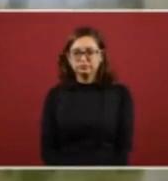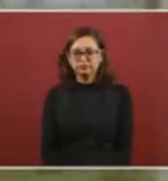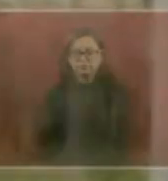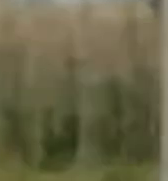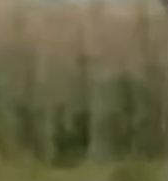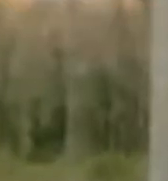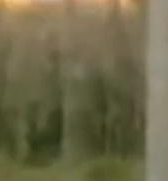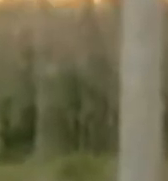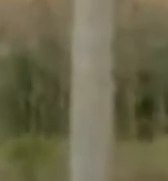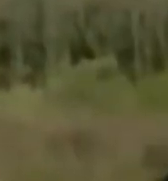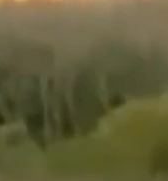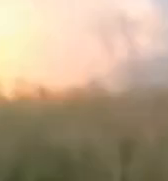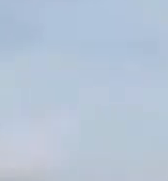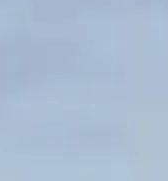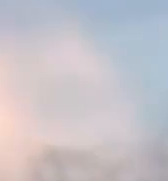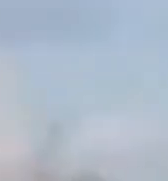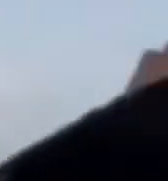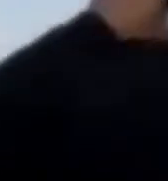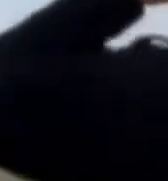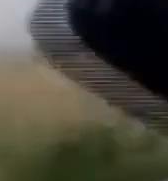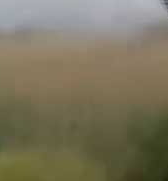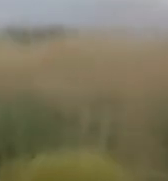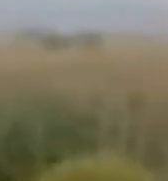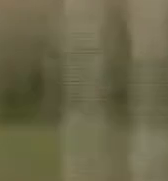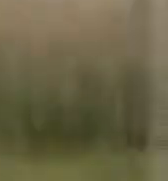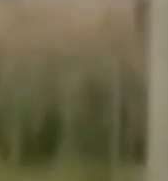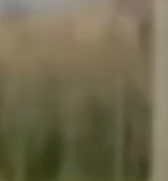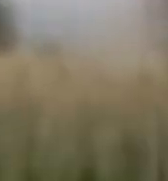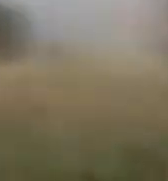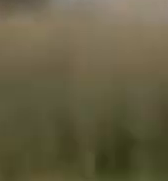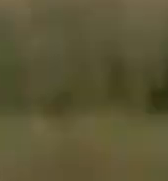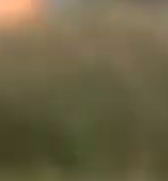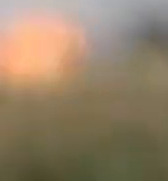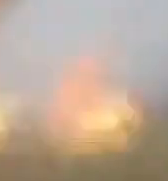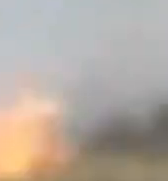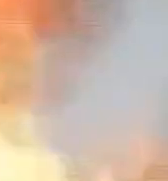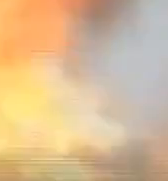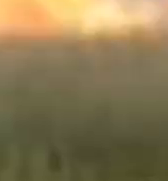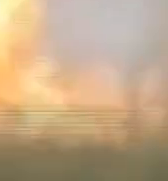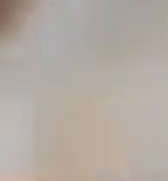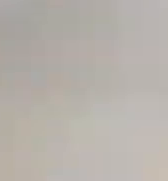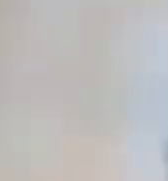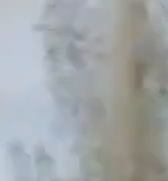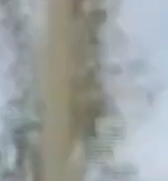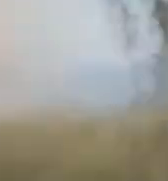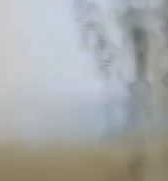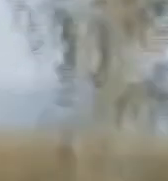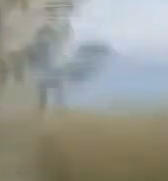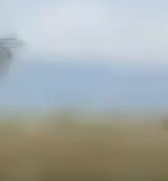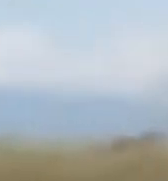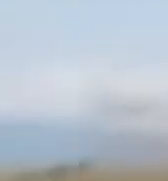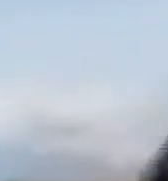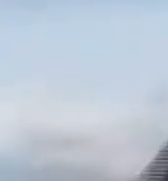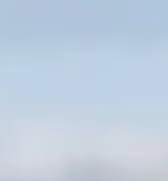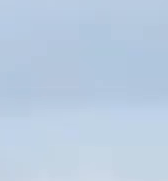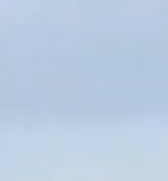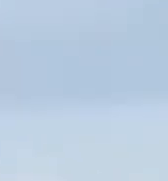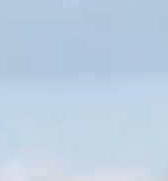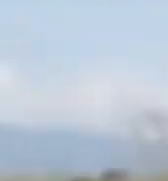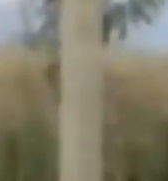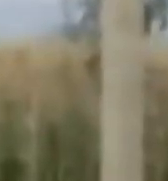So this is a video. You can see where they burned it. Wow. So that was the remnant gas that they were